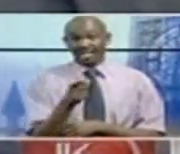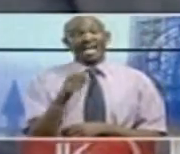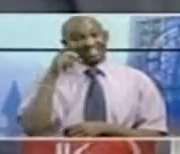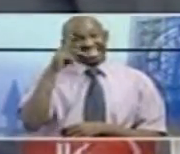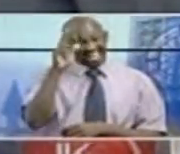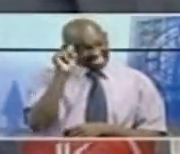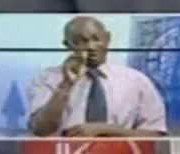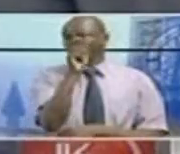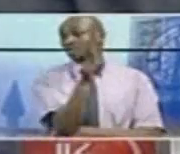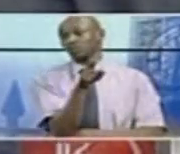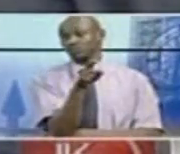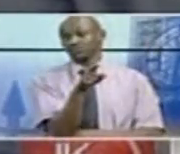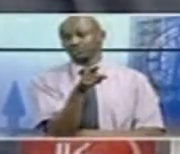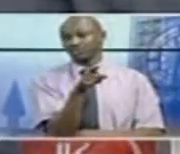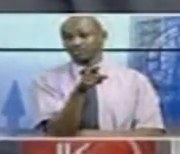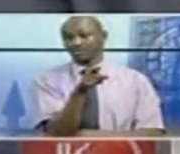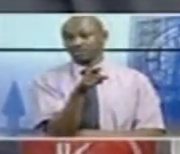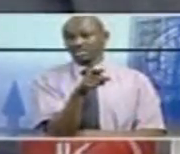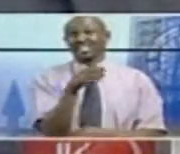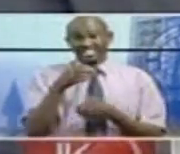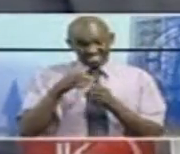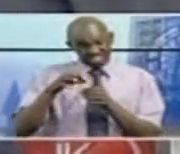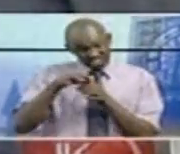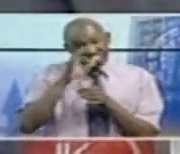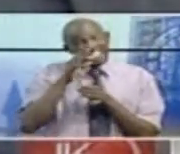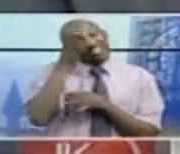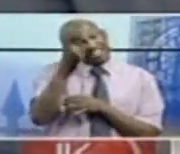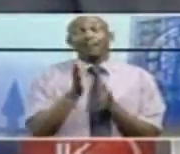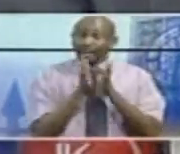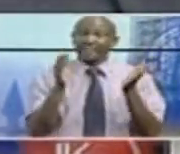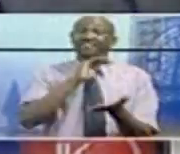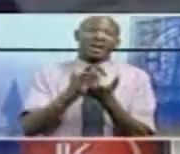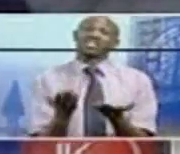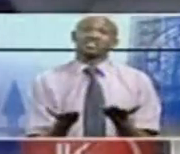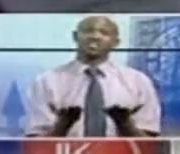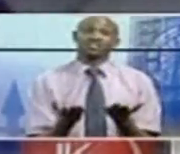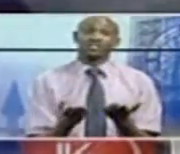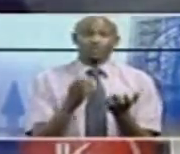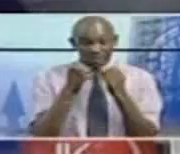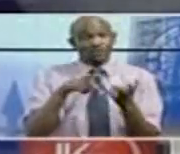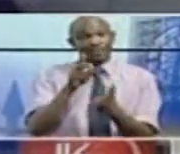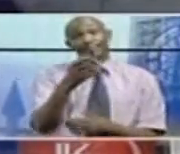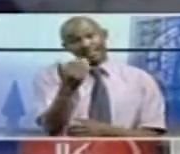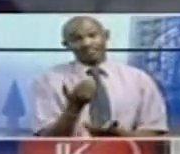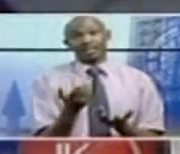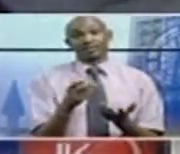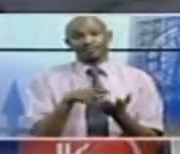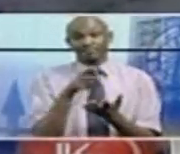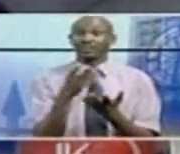you. You know, the tea you drank there is public funds. Mm. That is how it works. They need to pay. That is a gift to you. Let me ask you